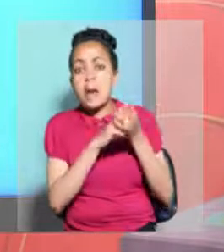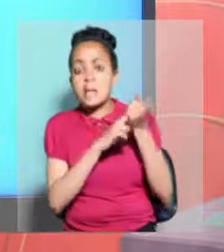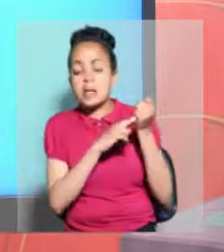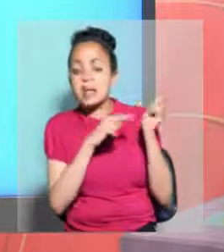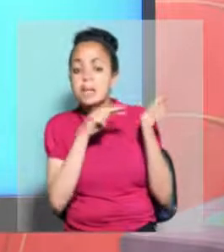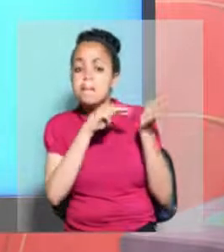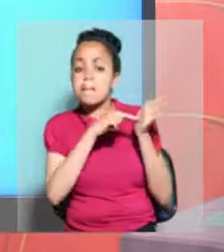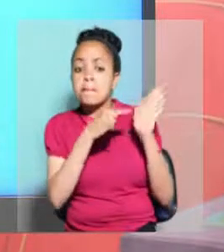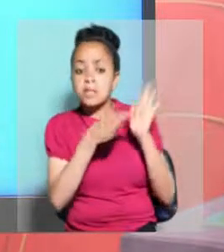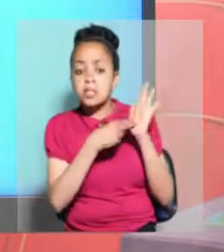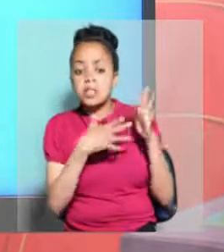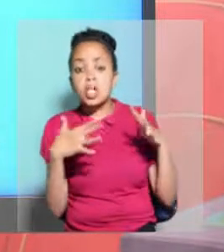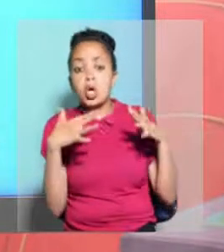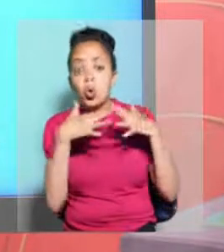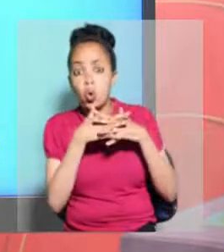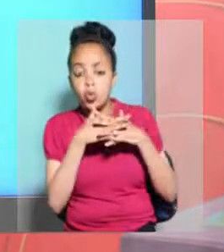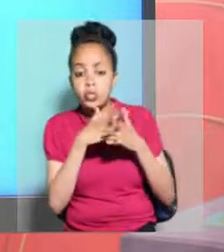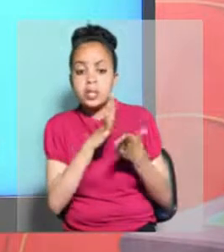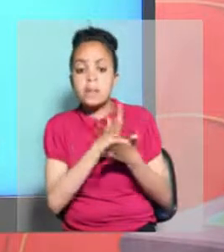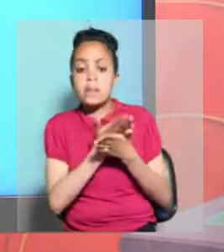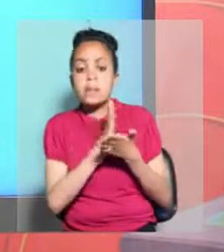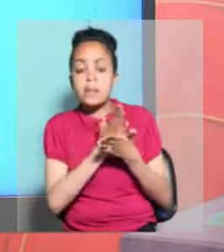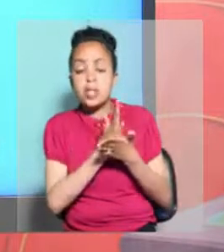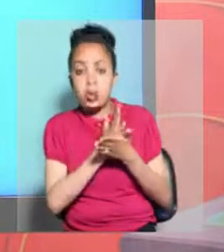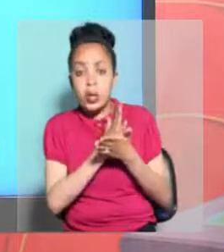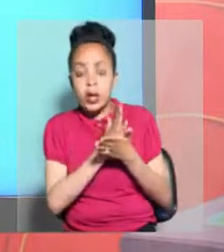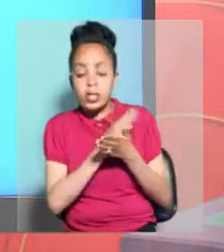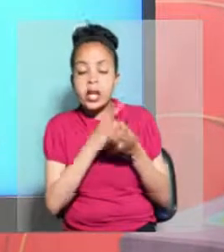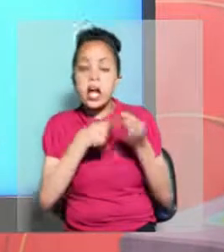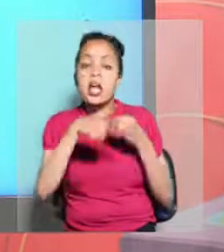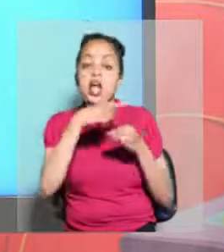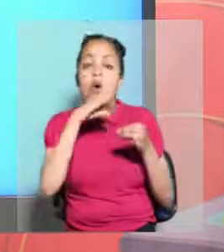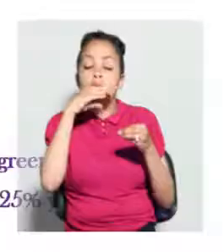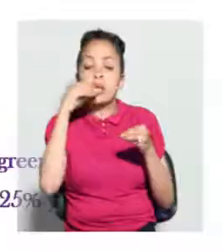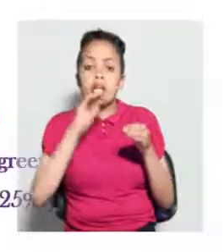Means a cross between round and the wrinkled.